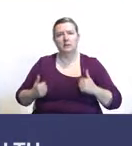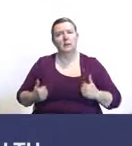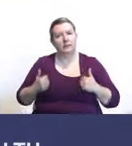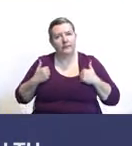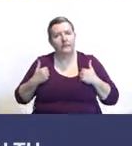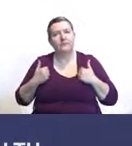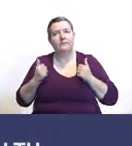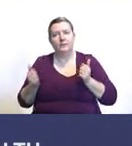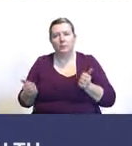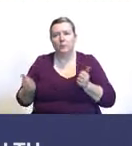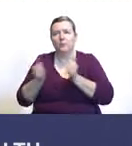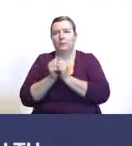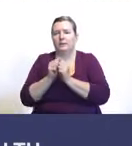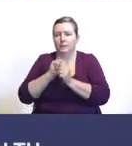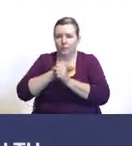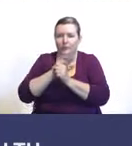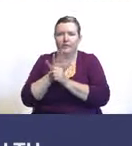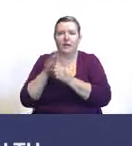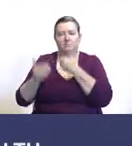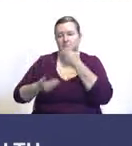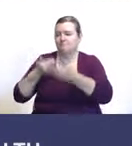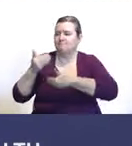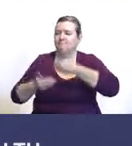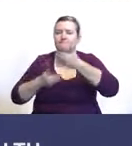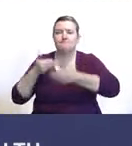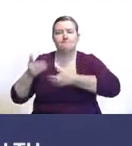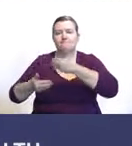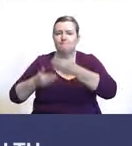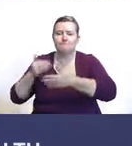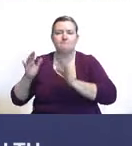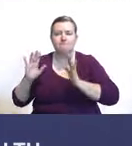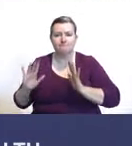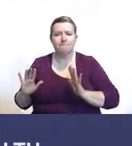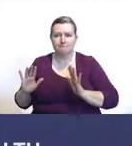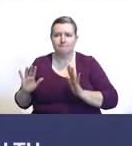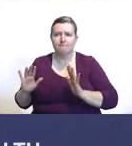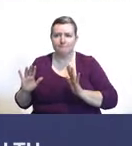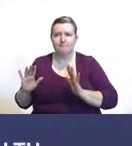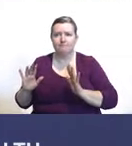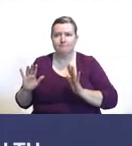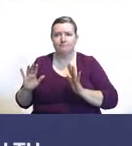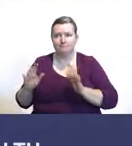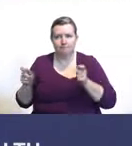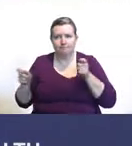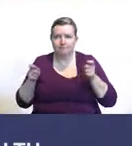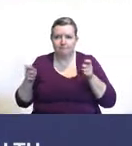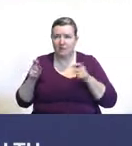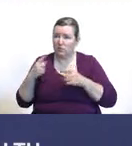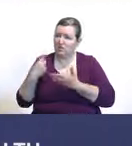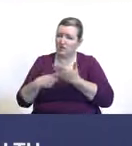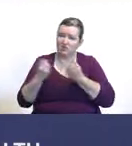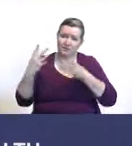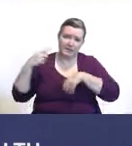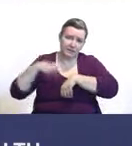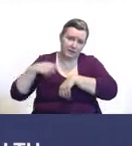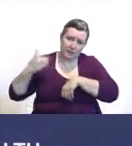right? Approaching something, as we've discussed earlier today and we've discussed many times, a similar